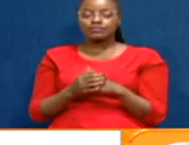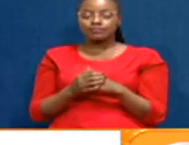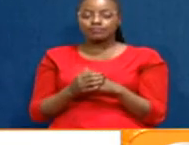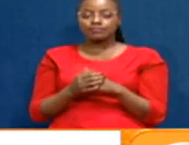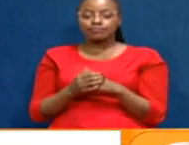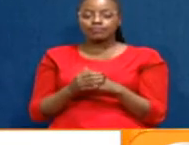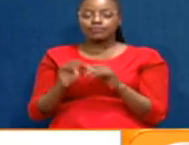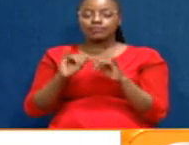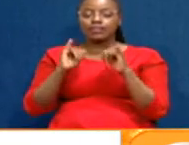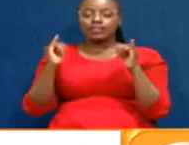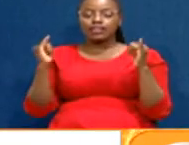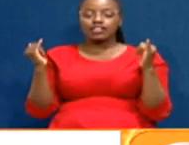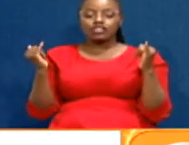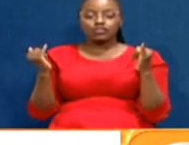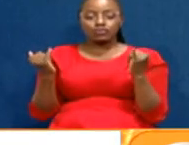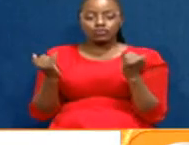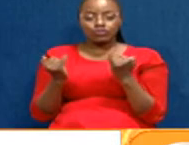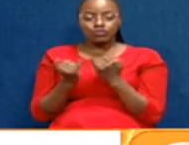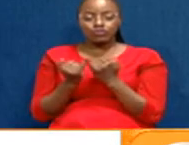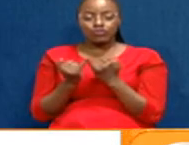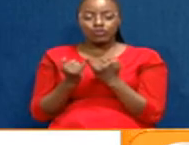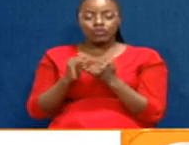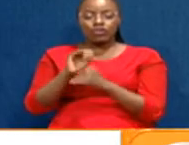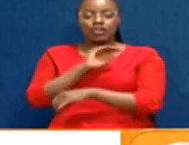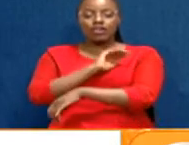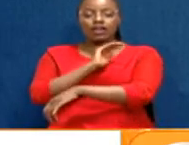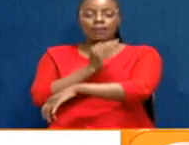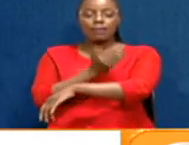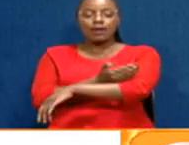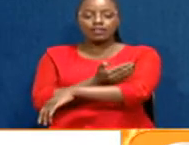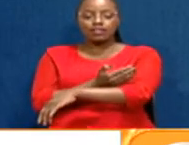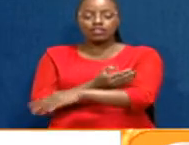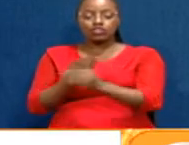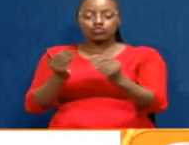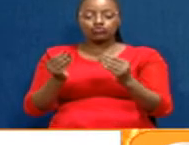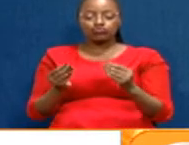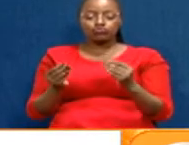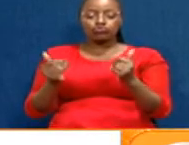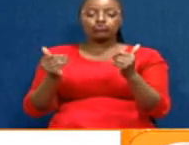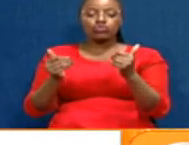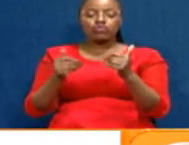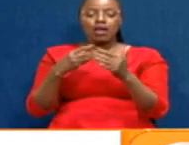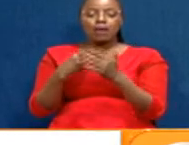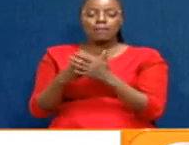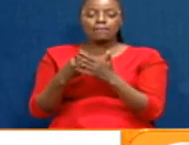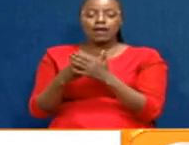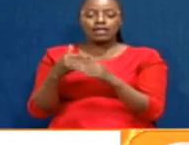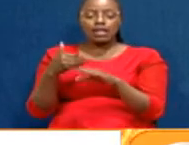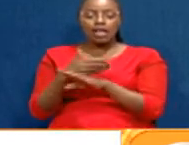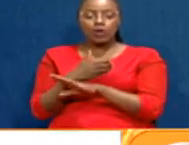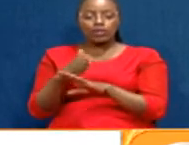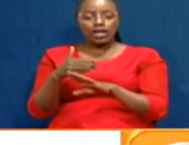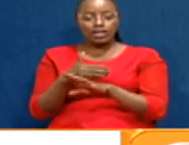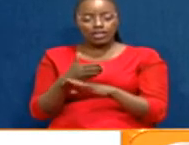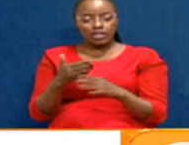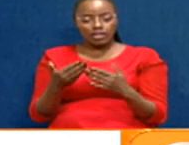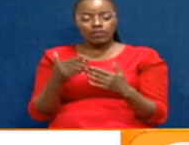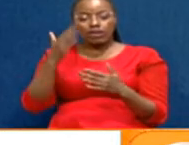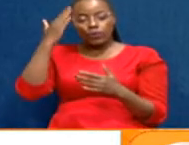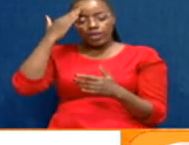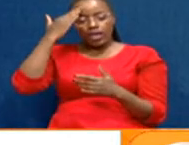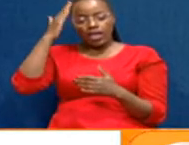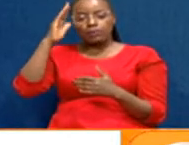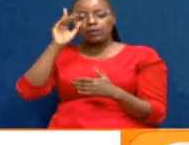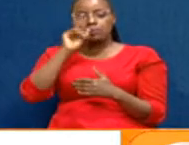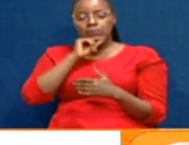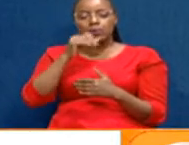about institutional capacity to deal with the money laundering. We are aware